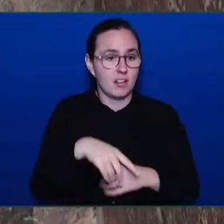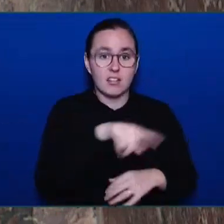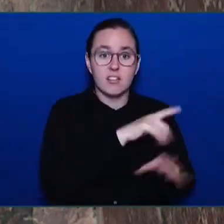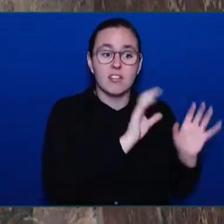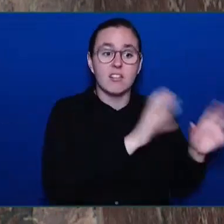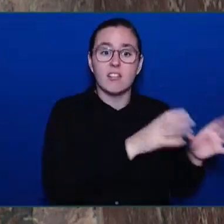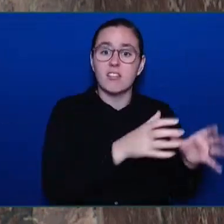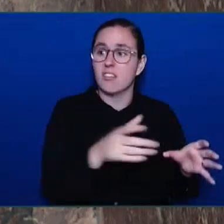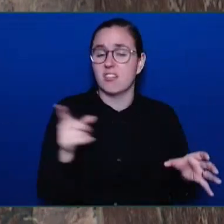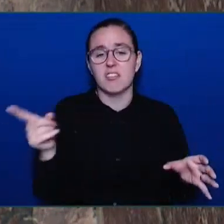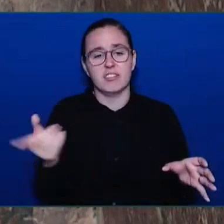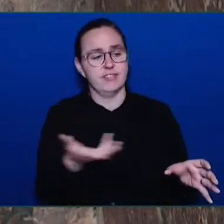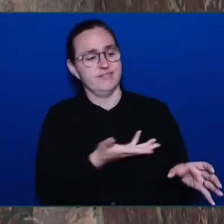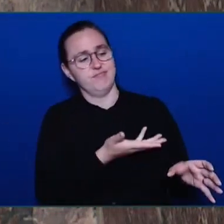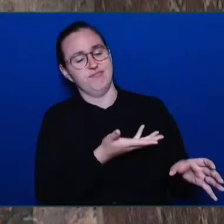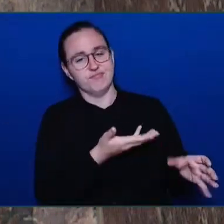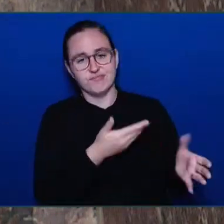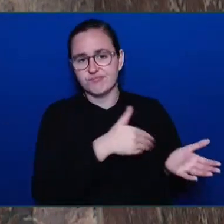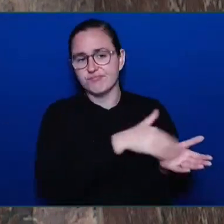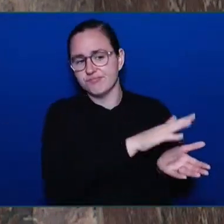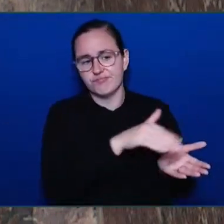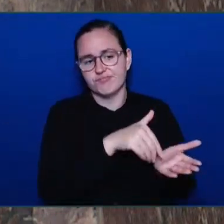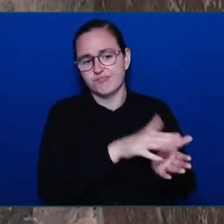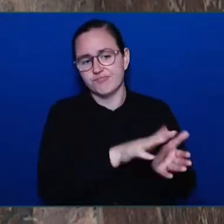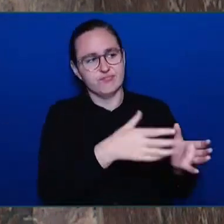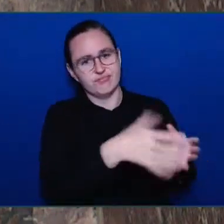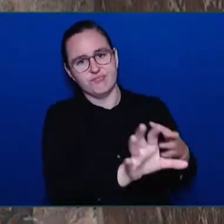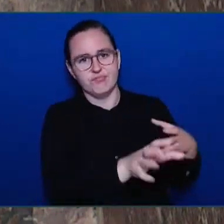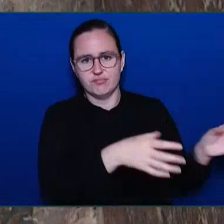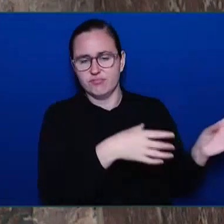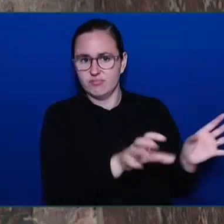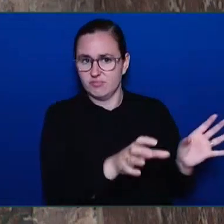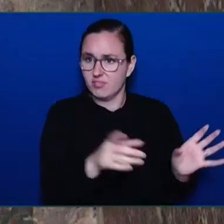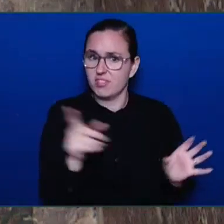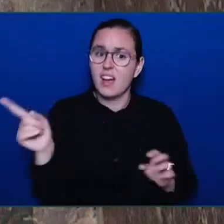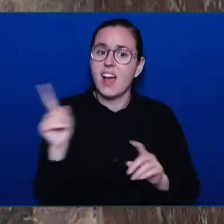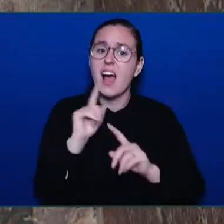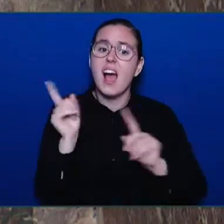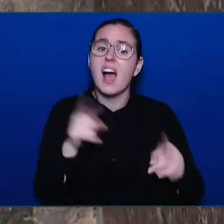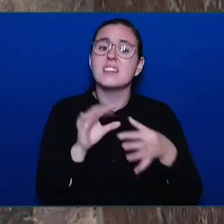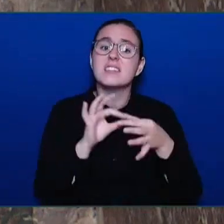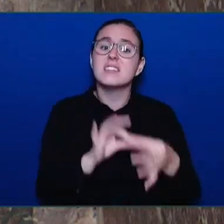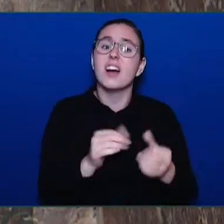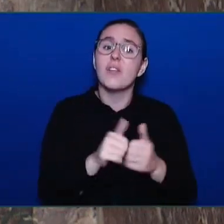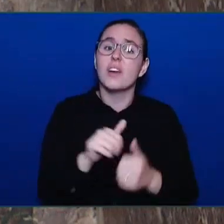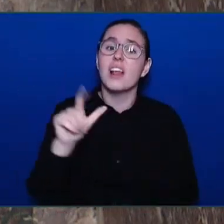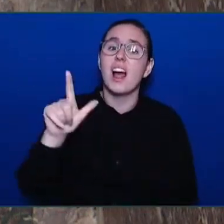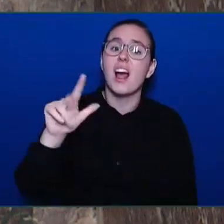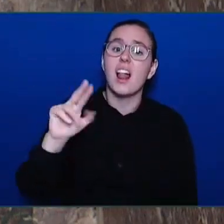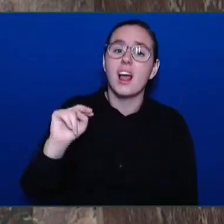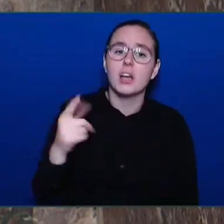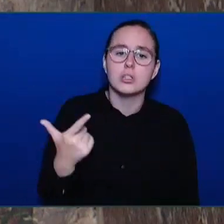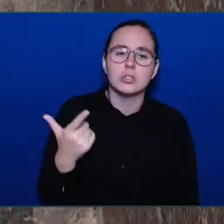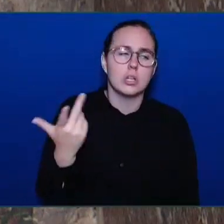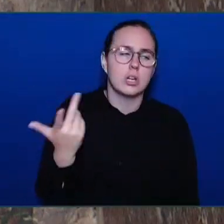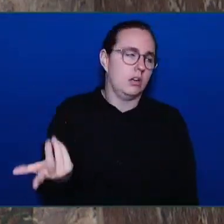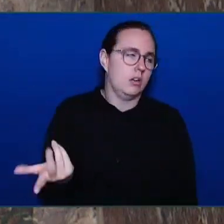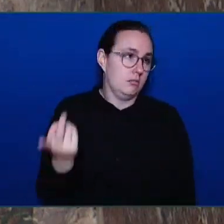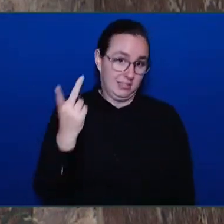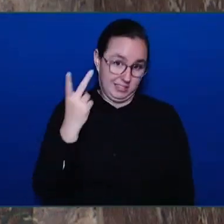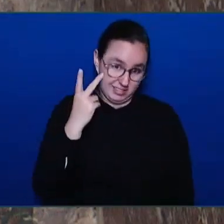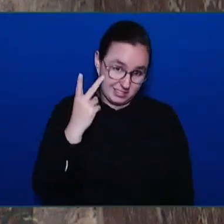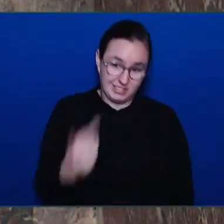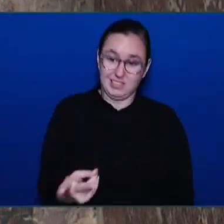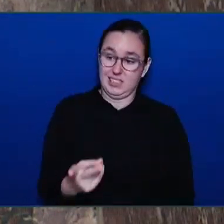example about how this government is failing on economic reconciliation with First Nations. First Nations, Indigenous